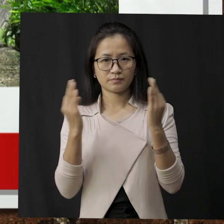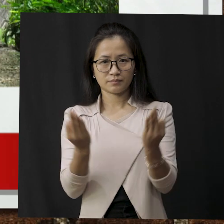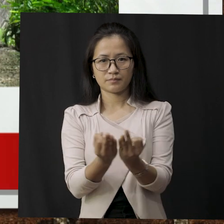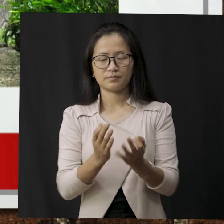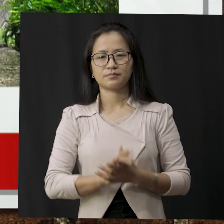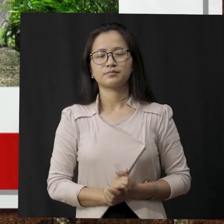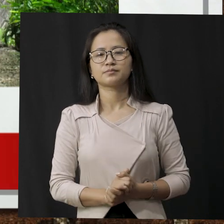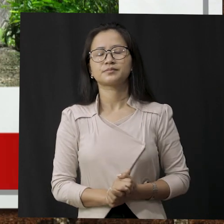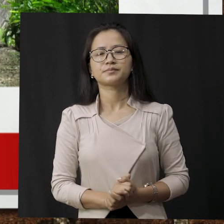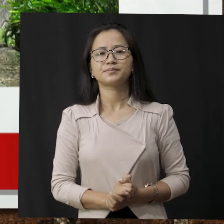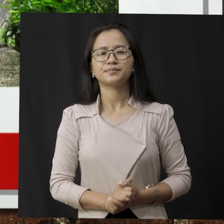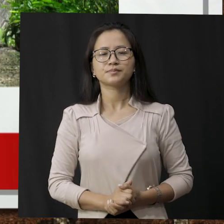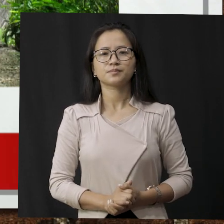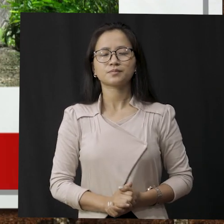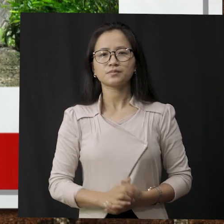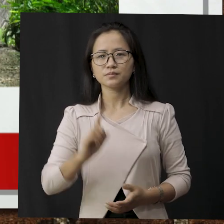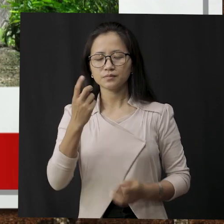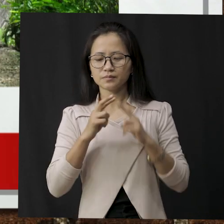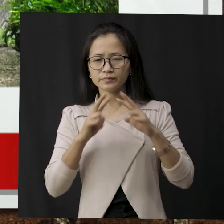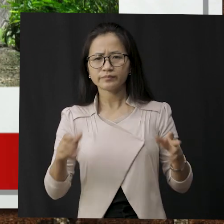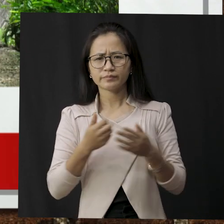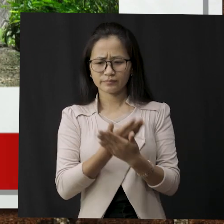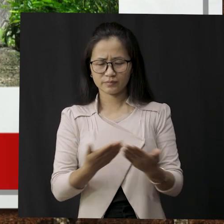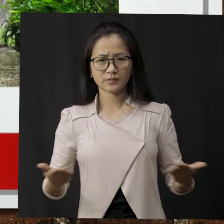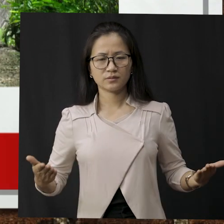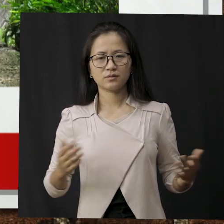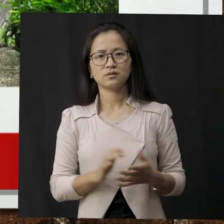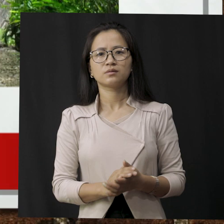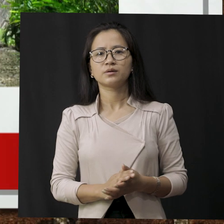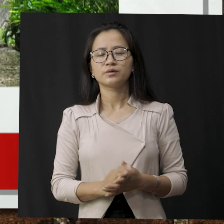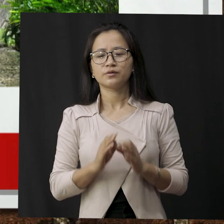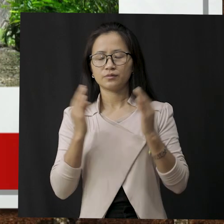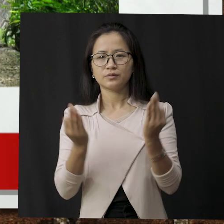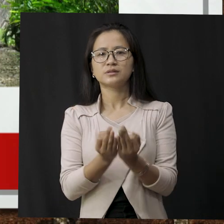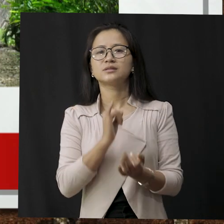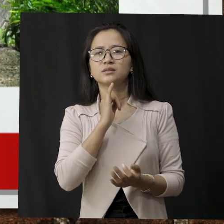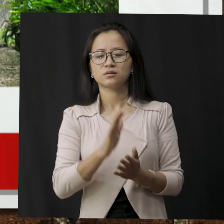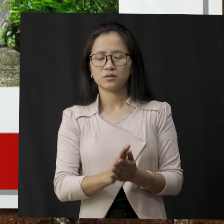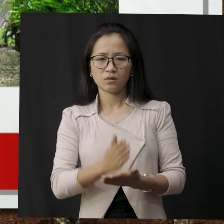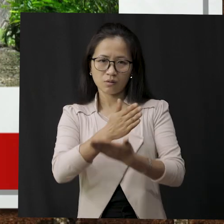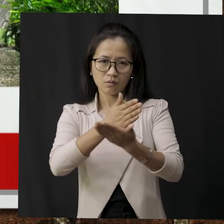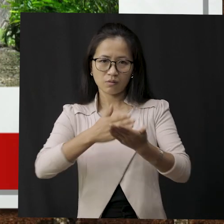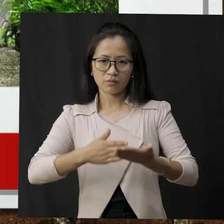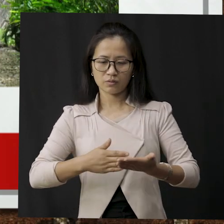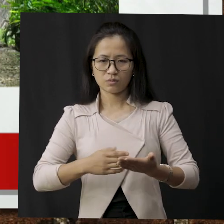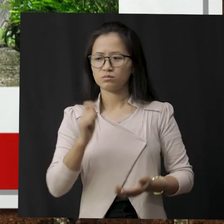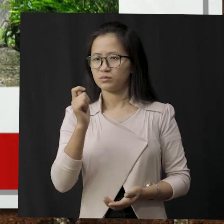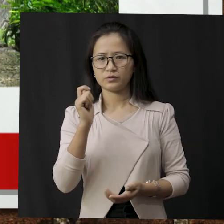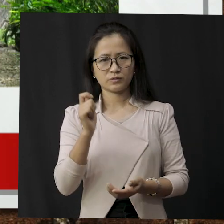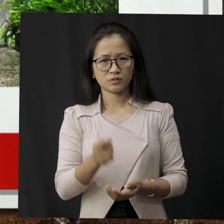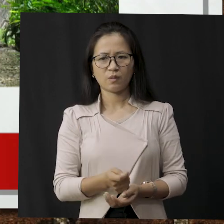Okay, so one very good thing about their family is they all divide their household